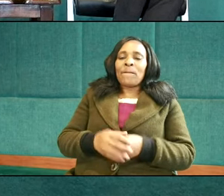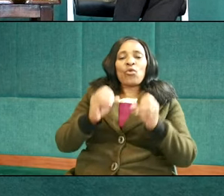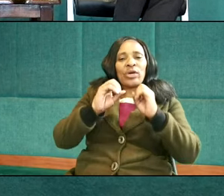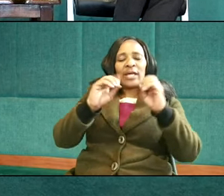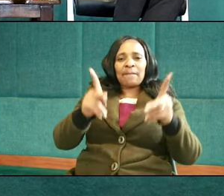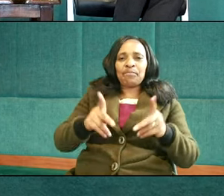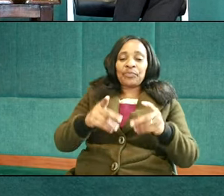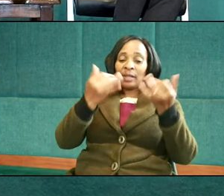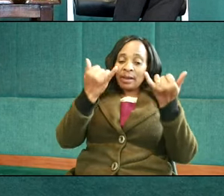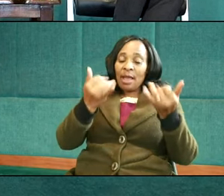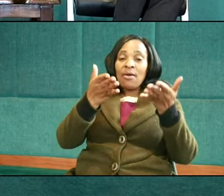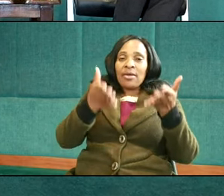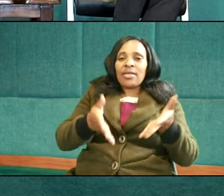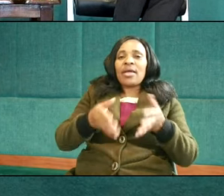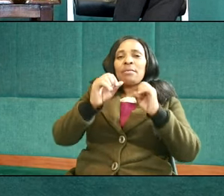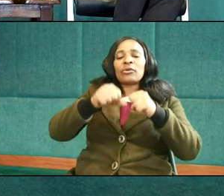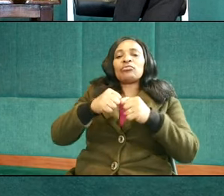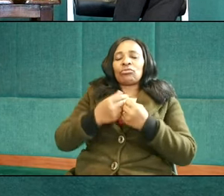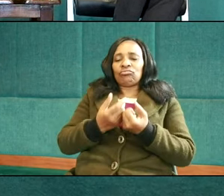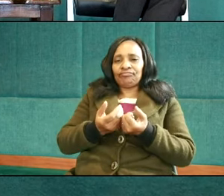Okay, so here we can